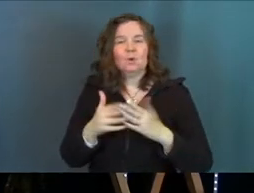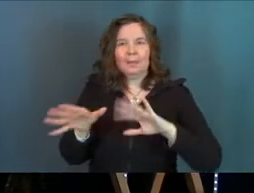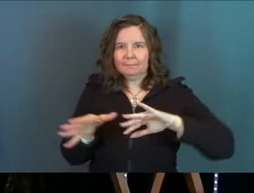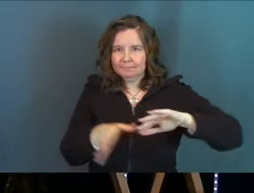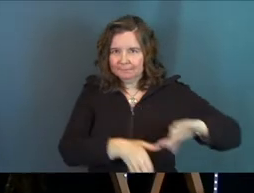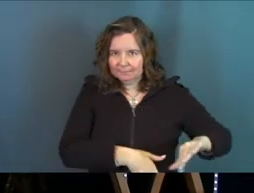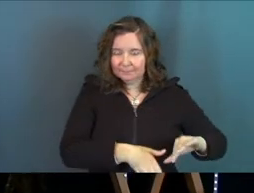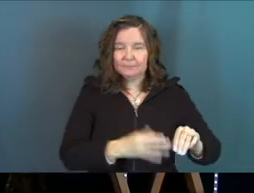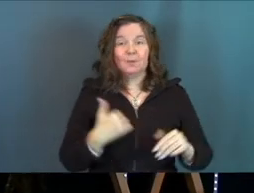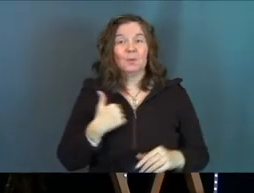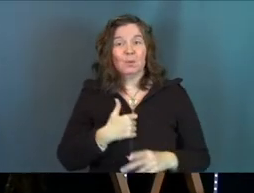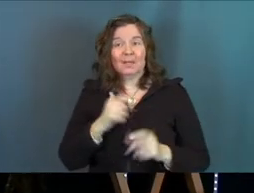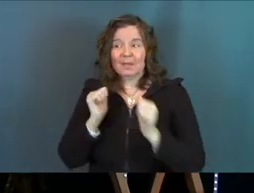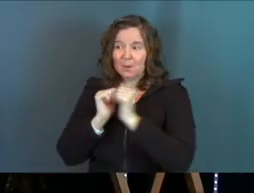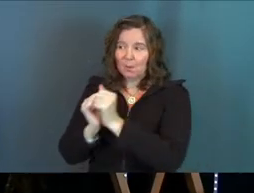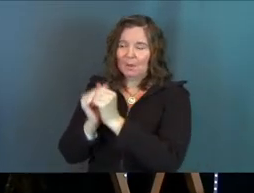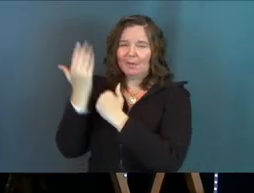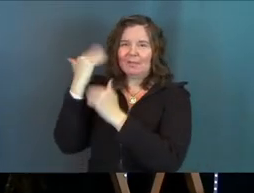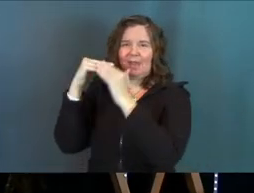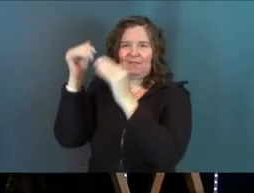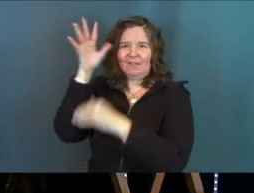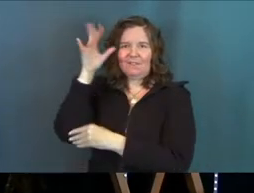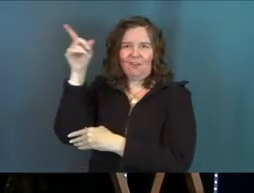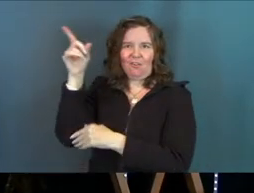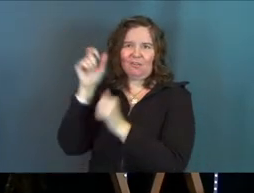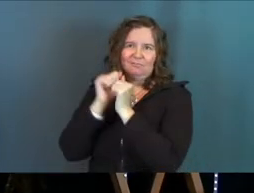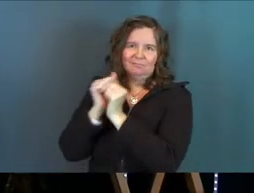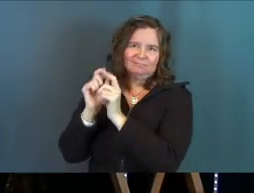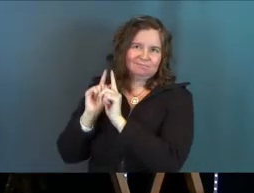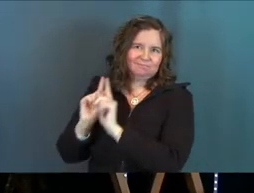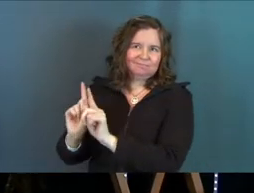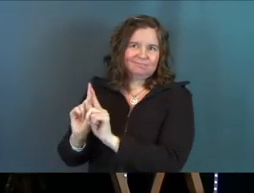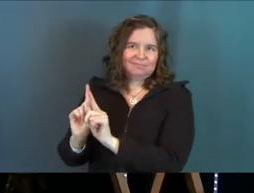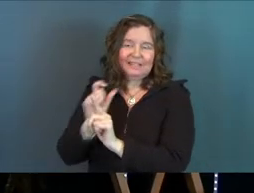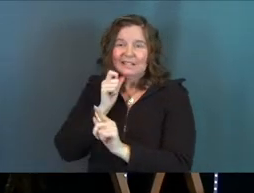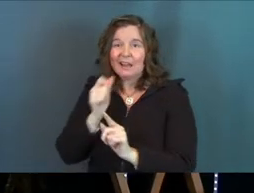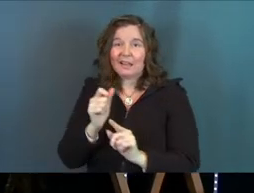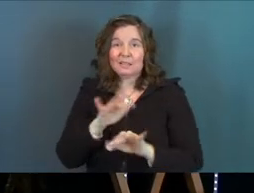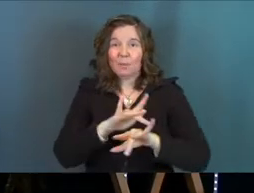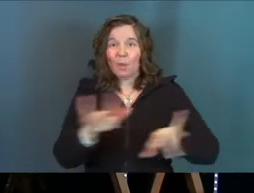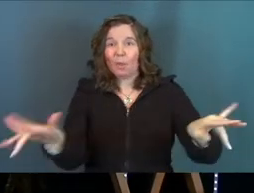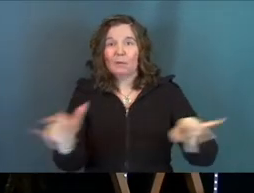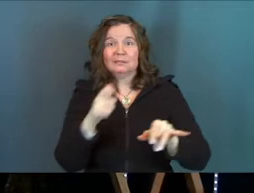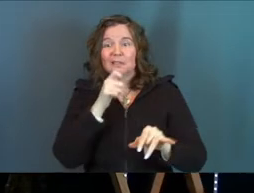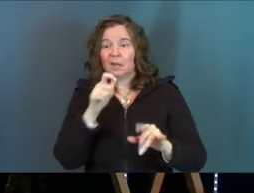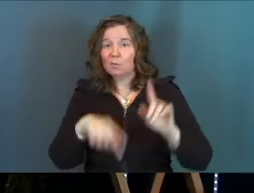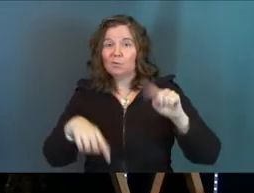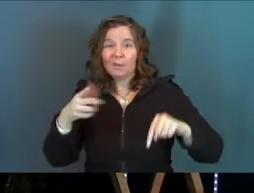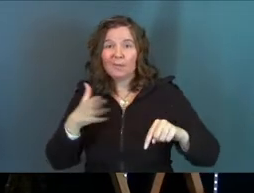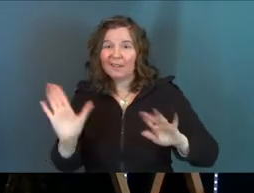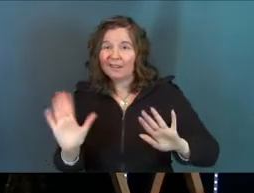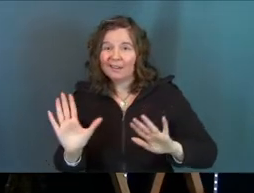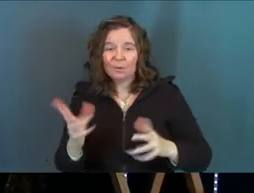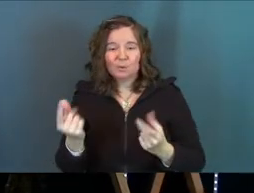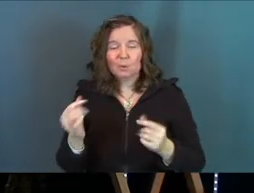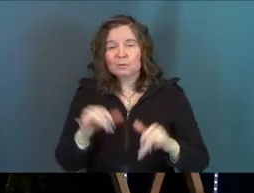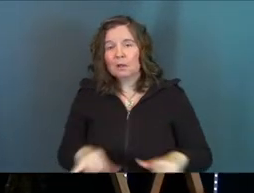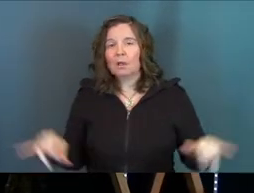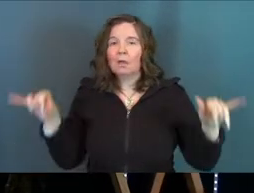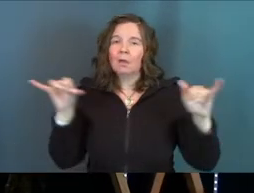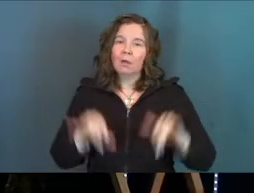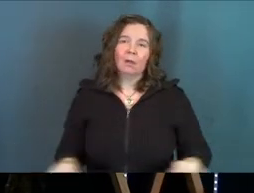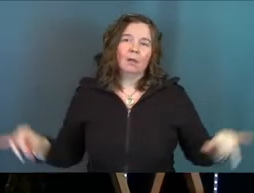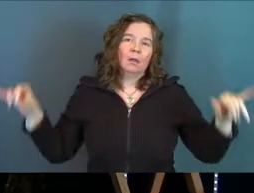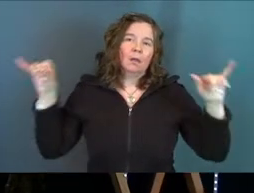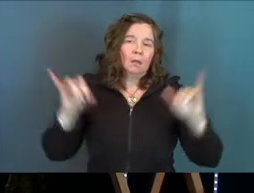aside, we get to be with our Heavenly Father. It's not just some abyss. It's not just some random thing where we're just like doing the same